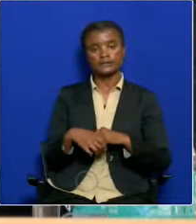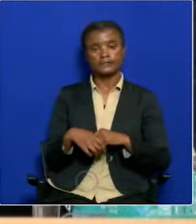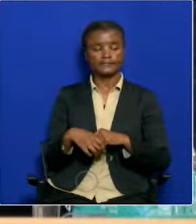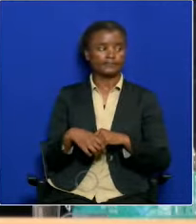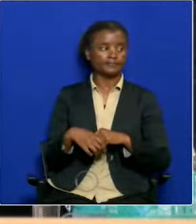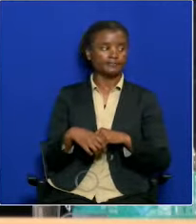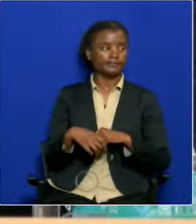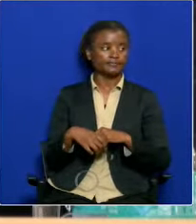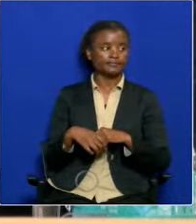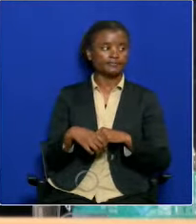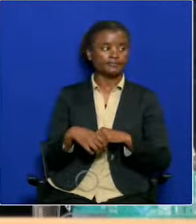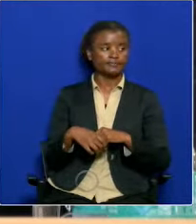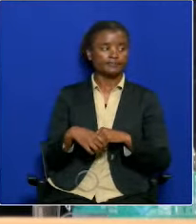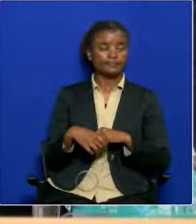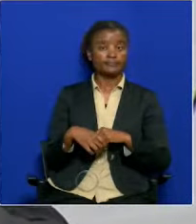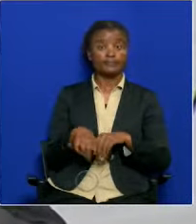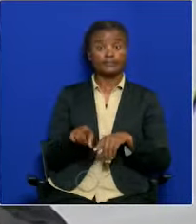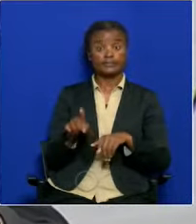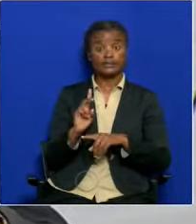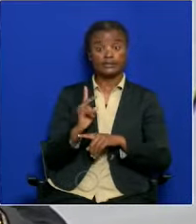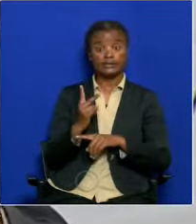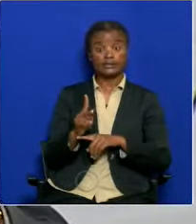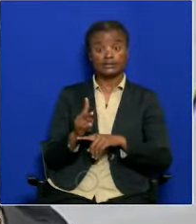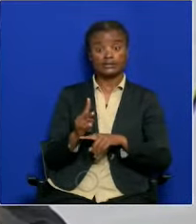you'll see there the second set of chats.